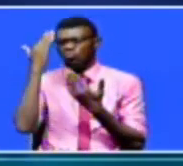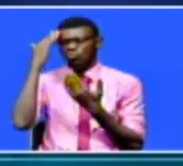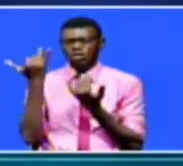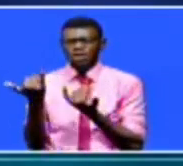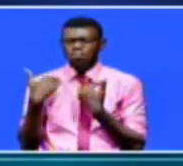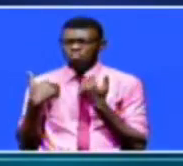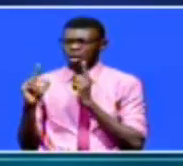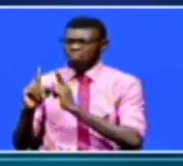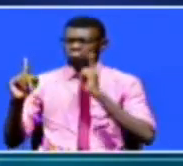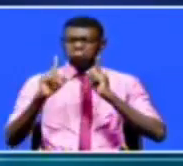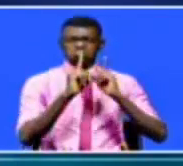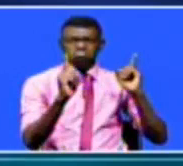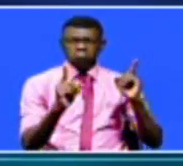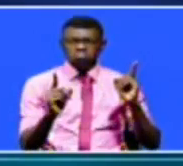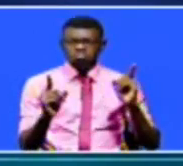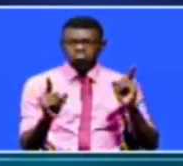then when I got there,